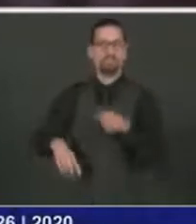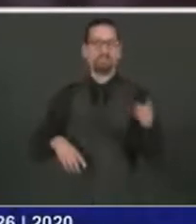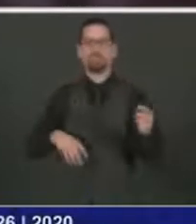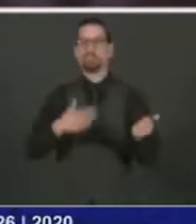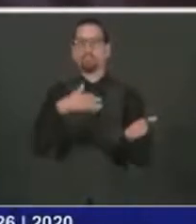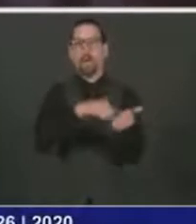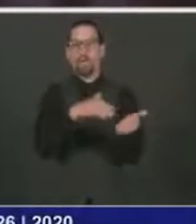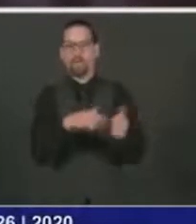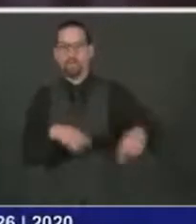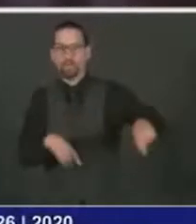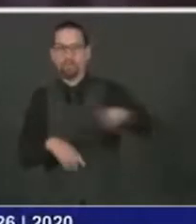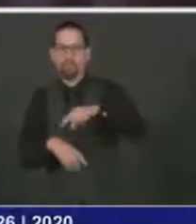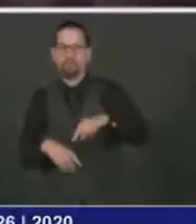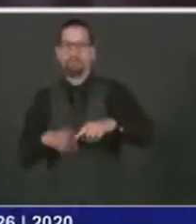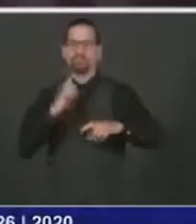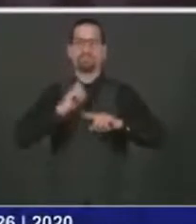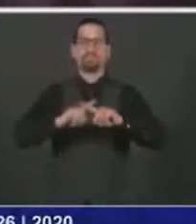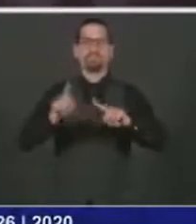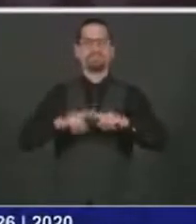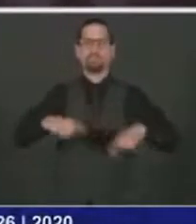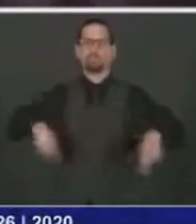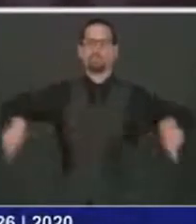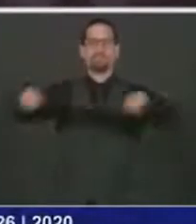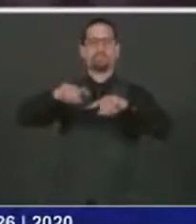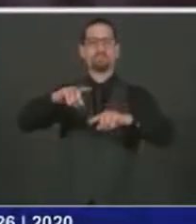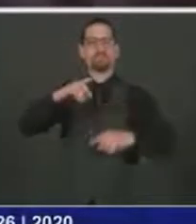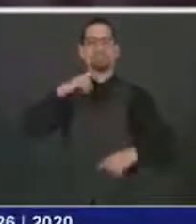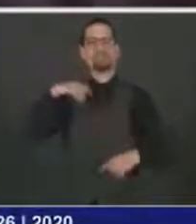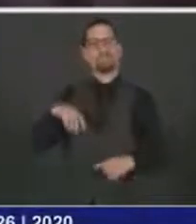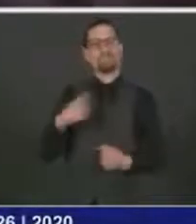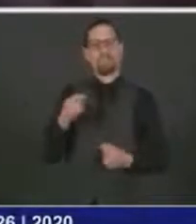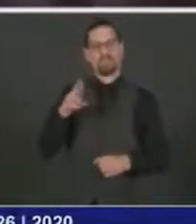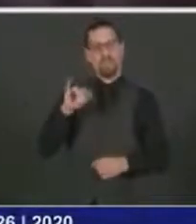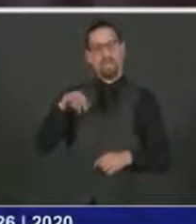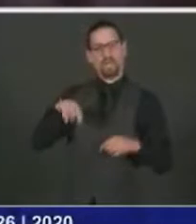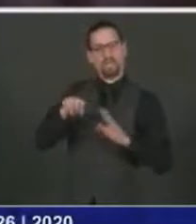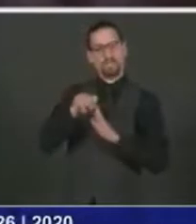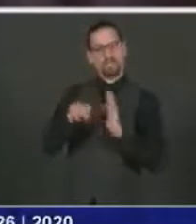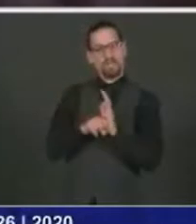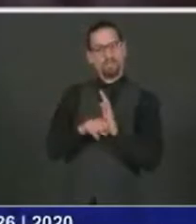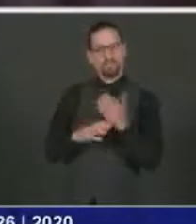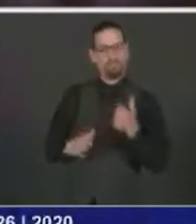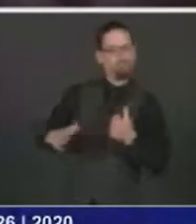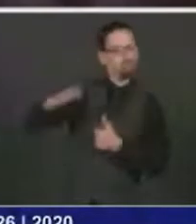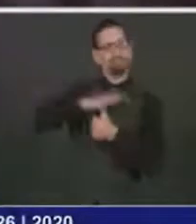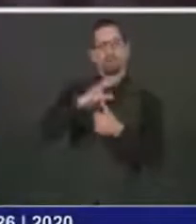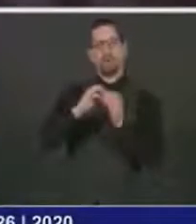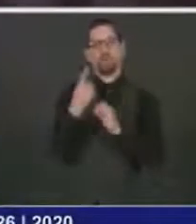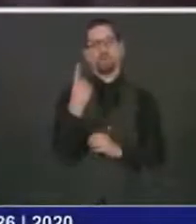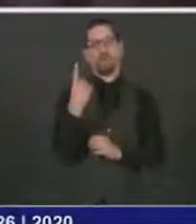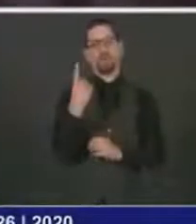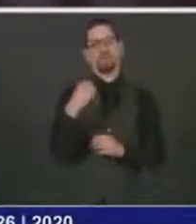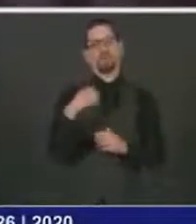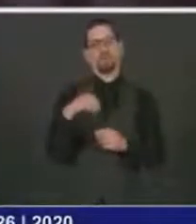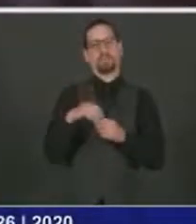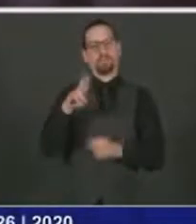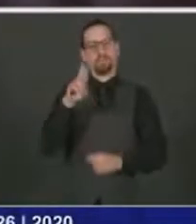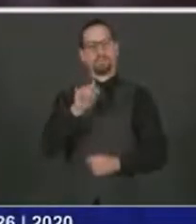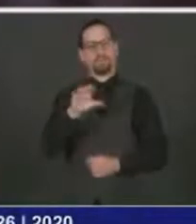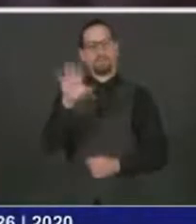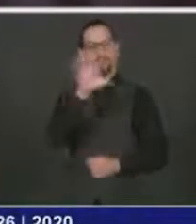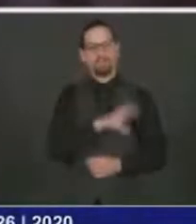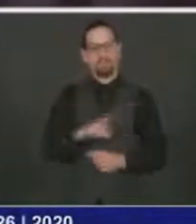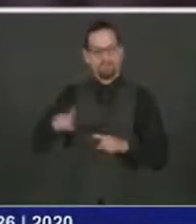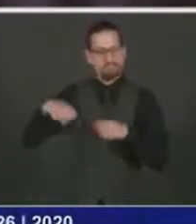has historically been #1 in terms of childhood immunizations. We want to use this time over the